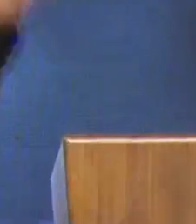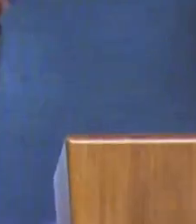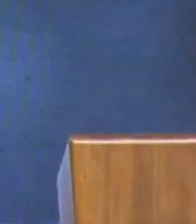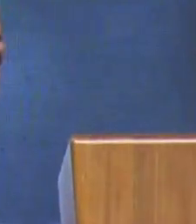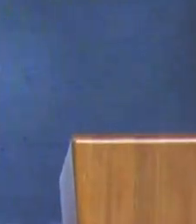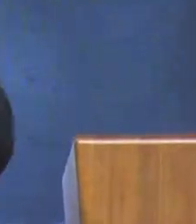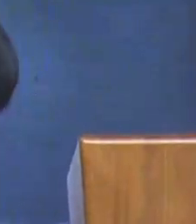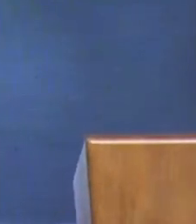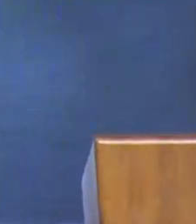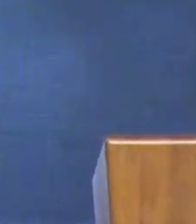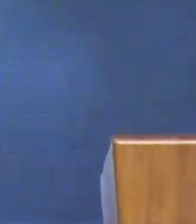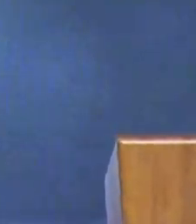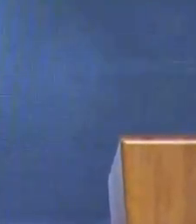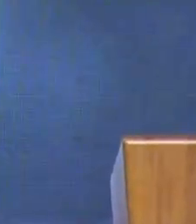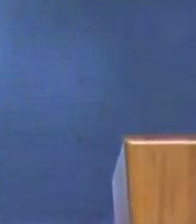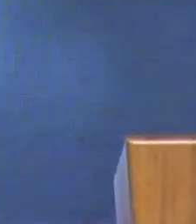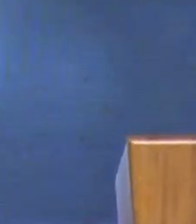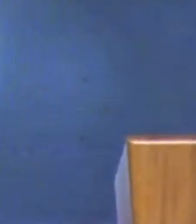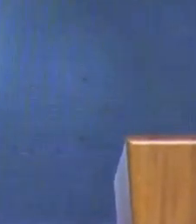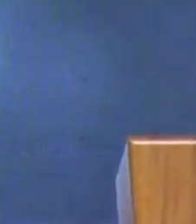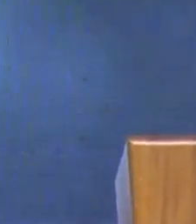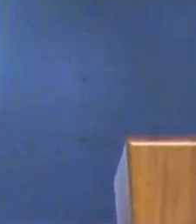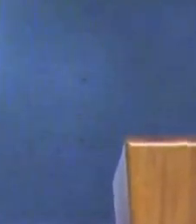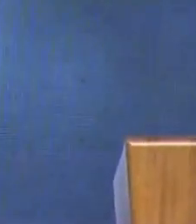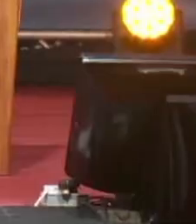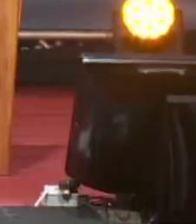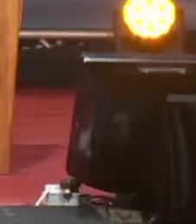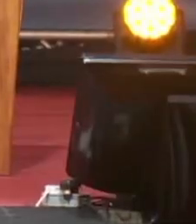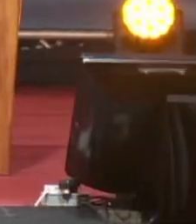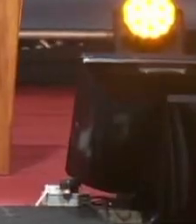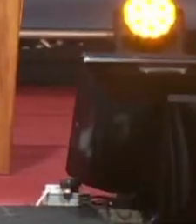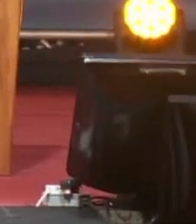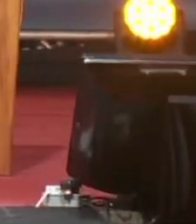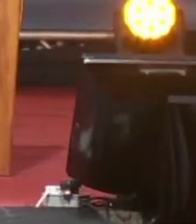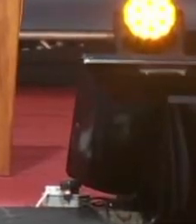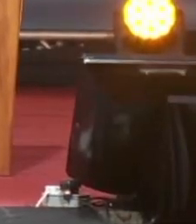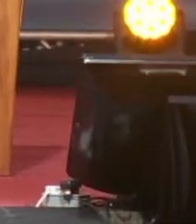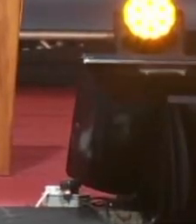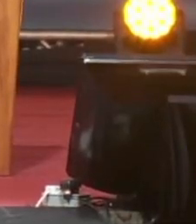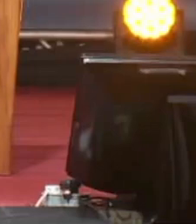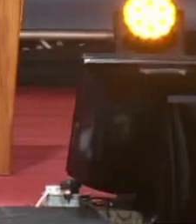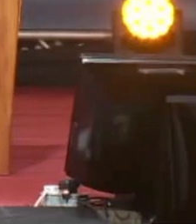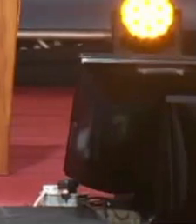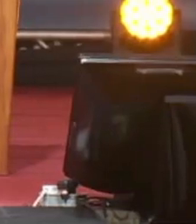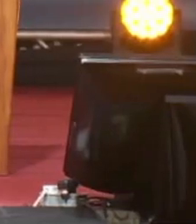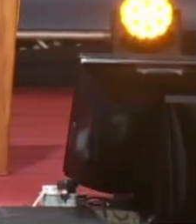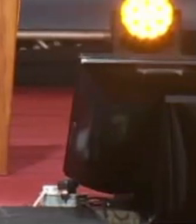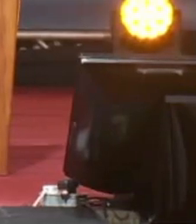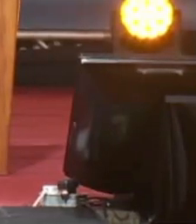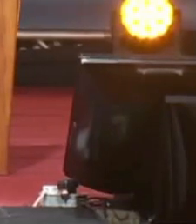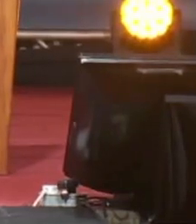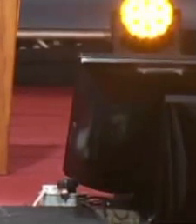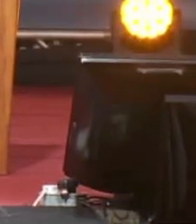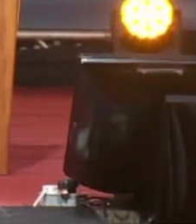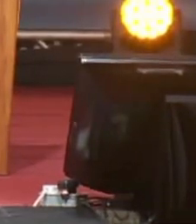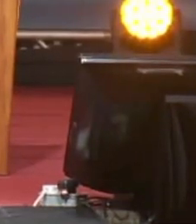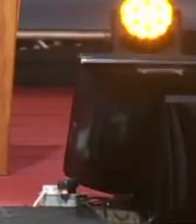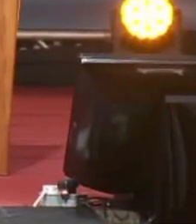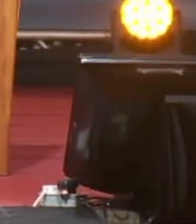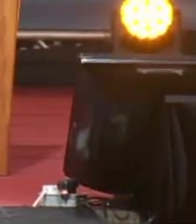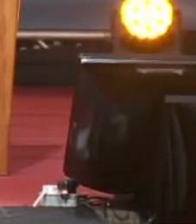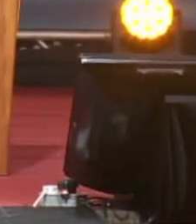of moments, dramatic moments of the outpouring of the Spirit, dramatic moments of a